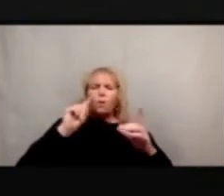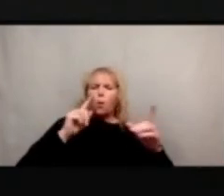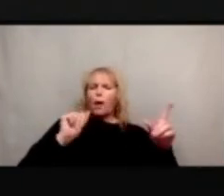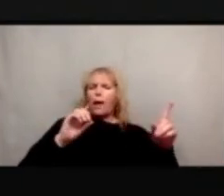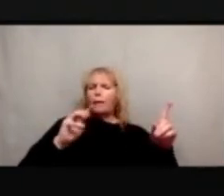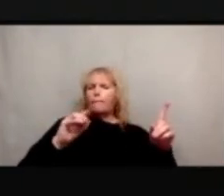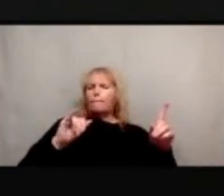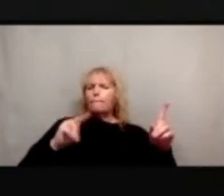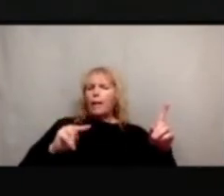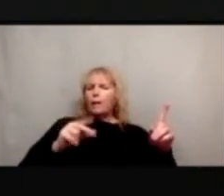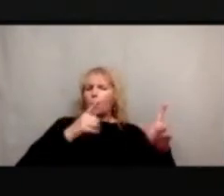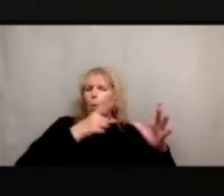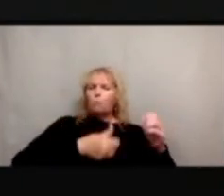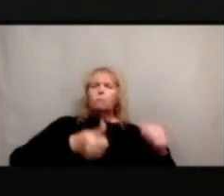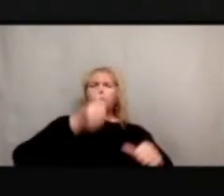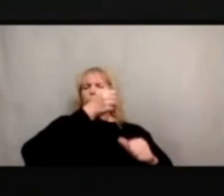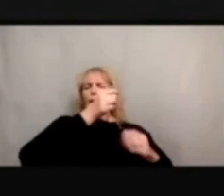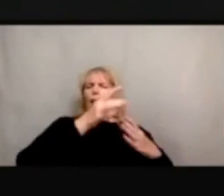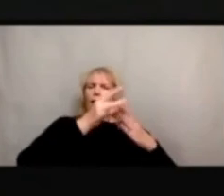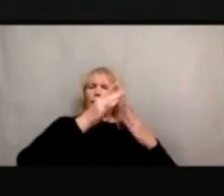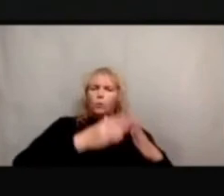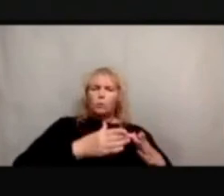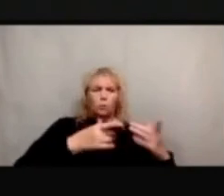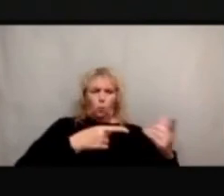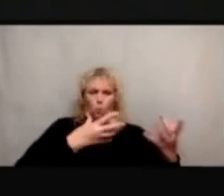those who are in leadership positions, to ensure that,